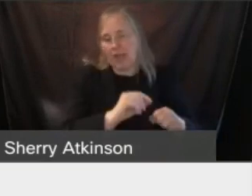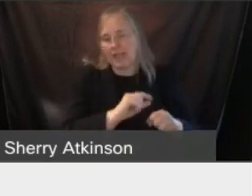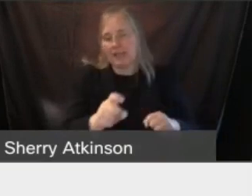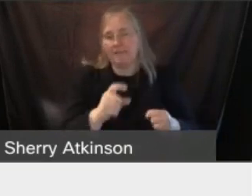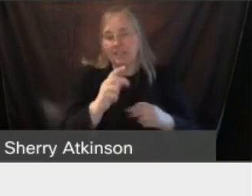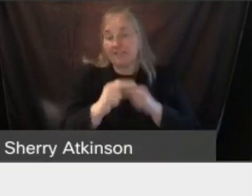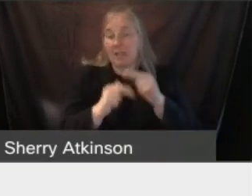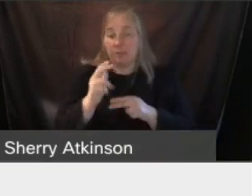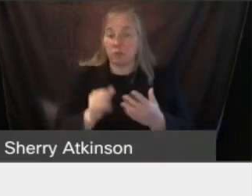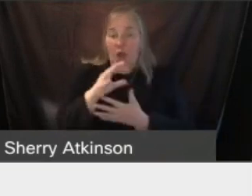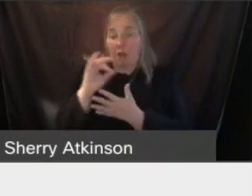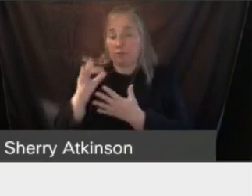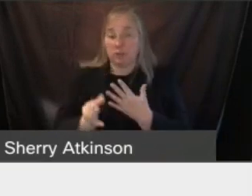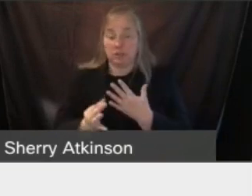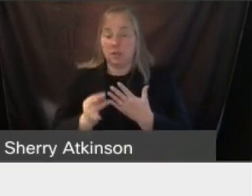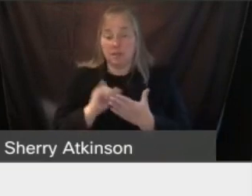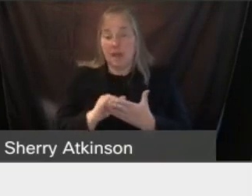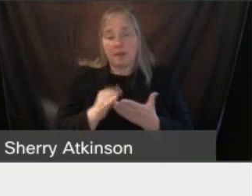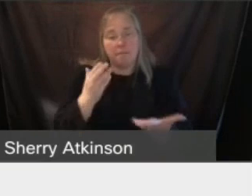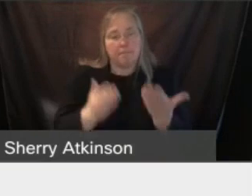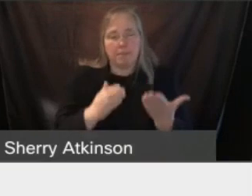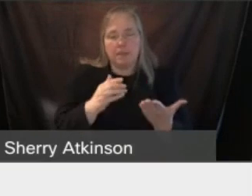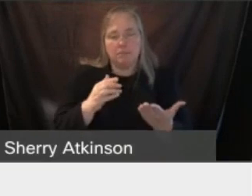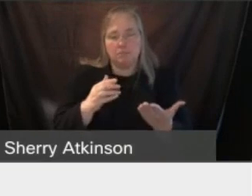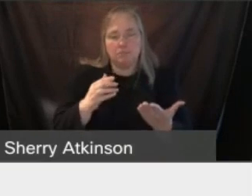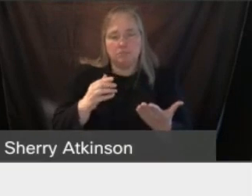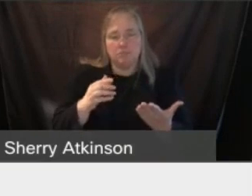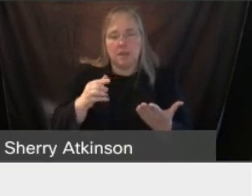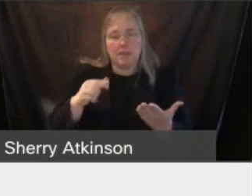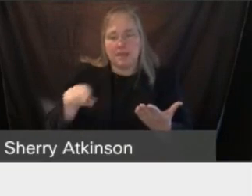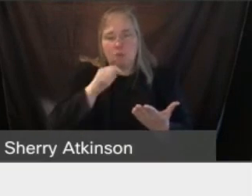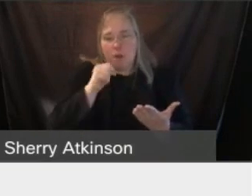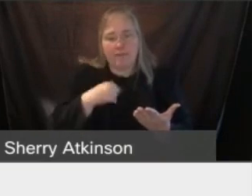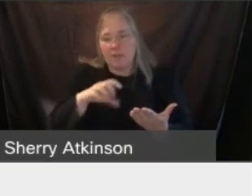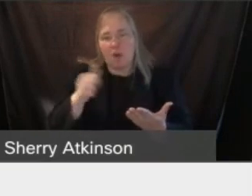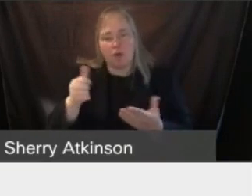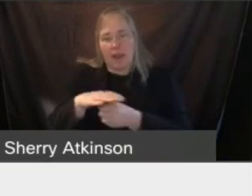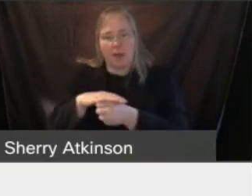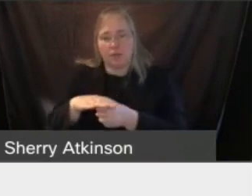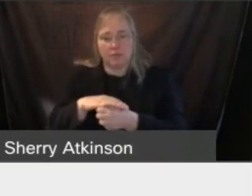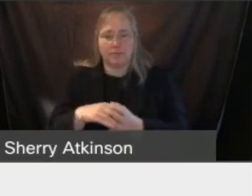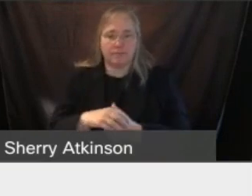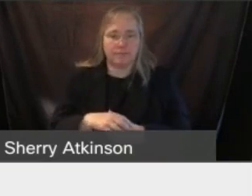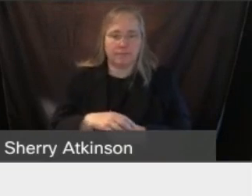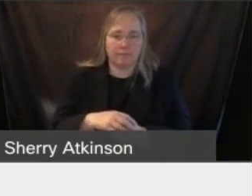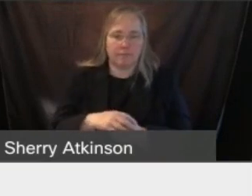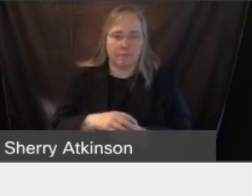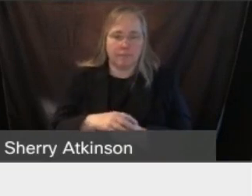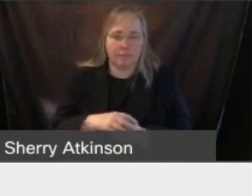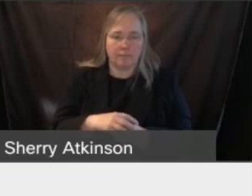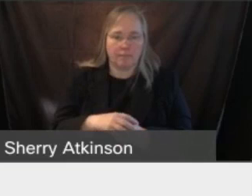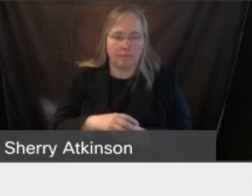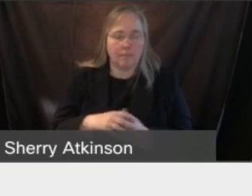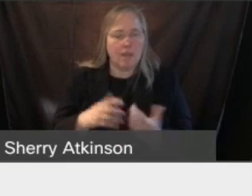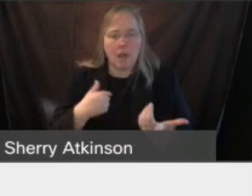that, they might not have in some other areas. If I could, I might want to reach out to you offline just to hear a